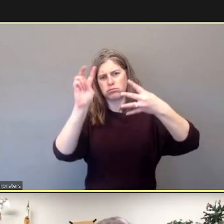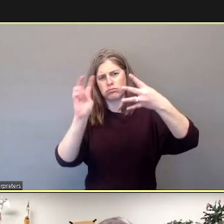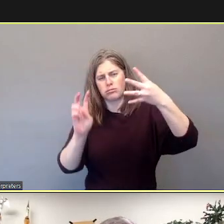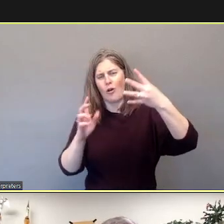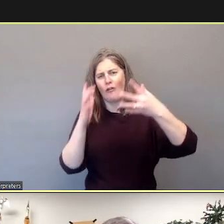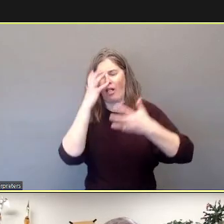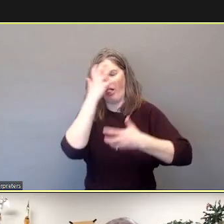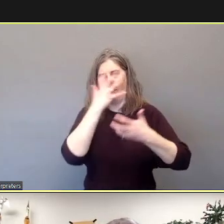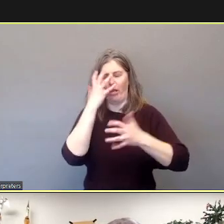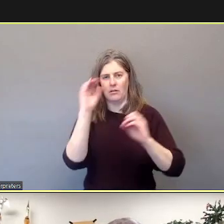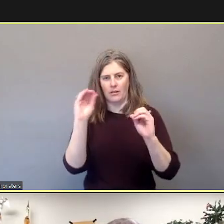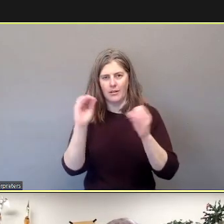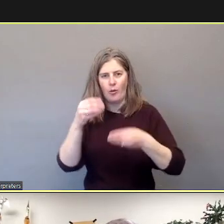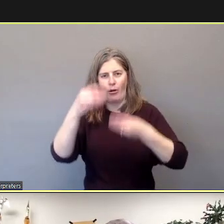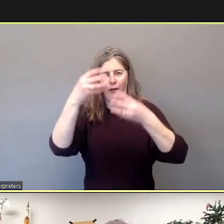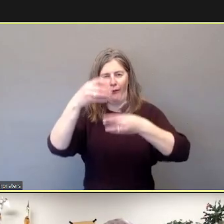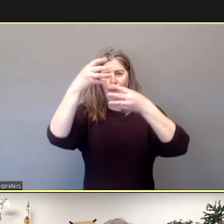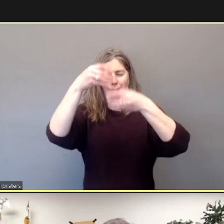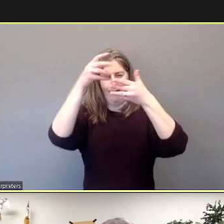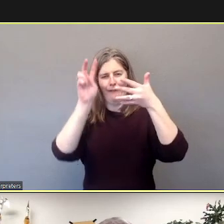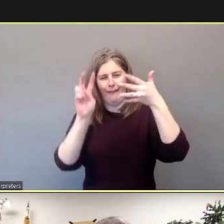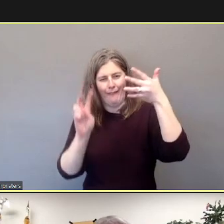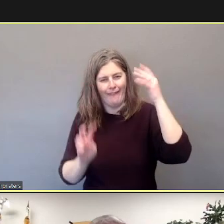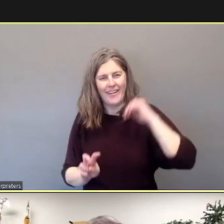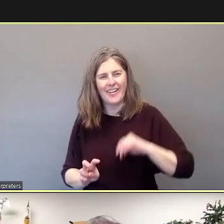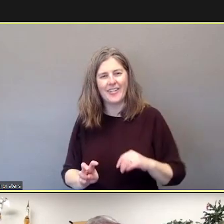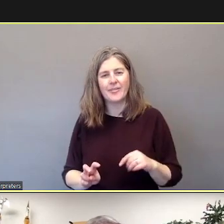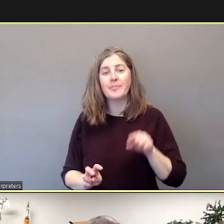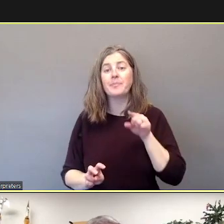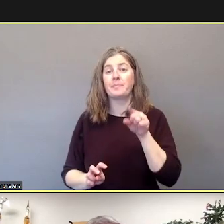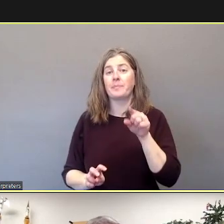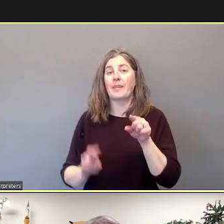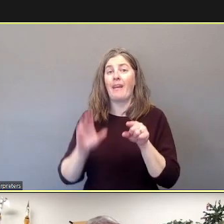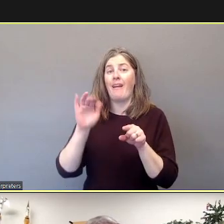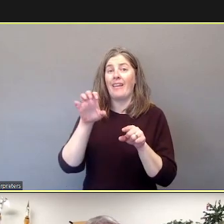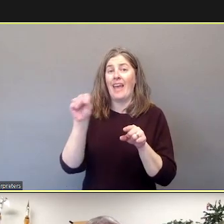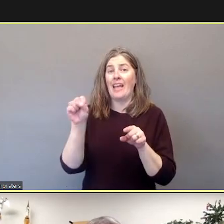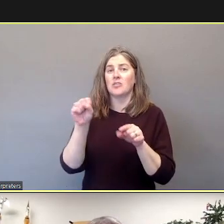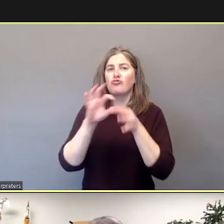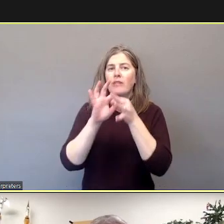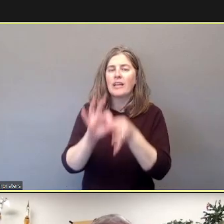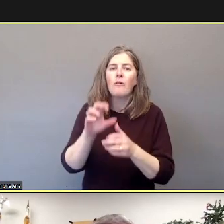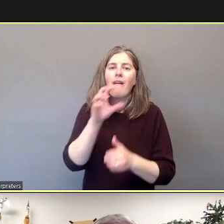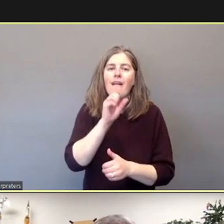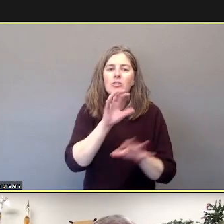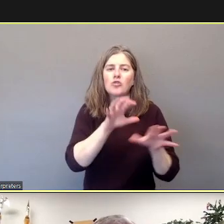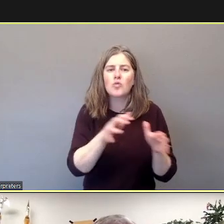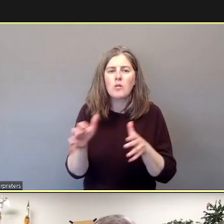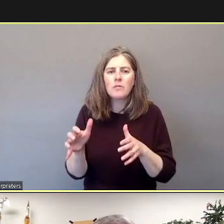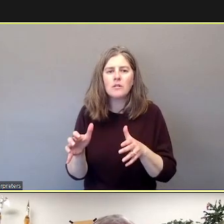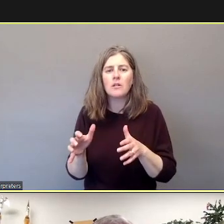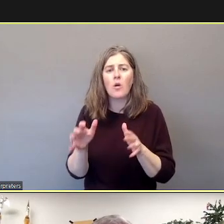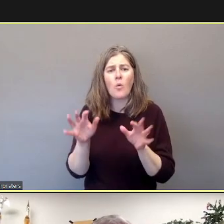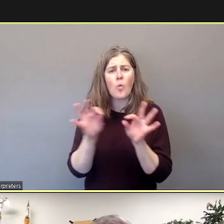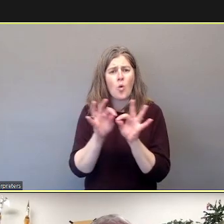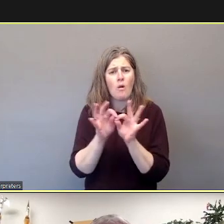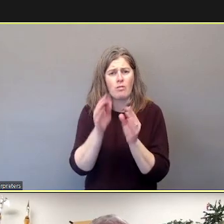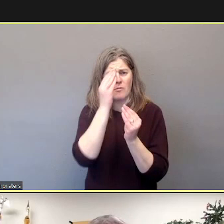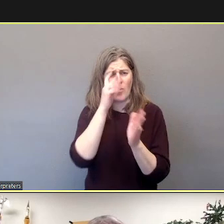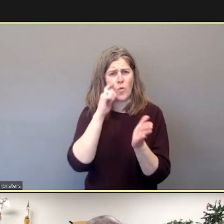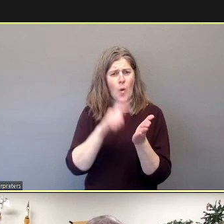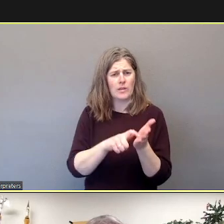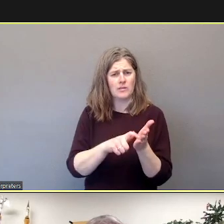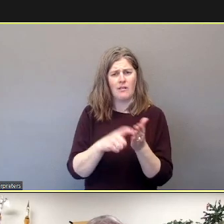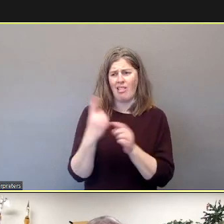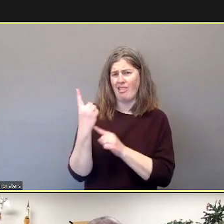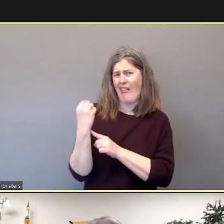seasick, though, in the process. Here are the case rates by age group. One thing that's worth noting is that a little more than a year